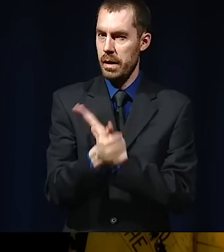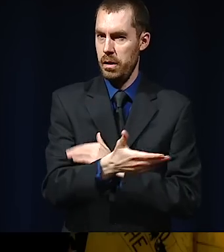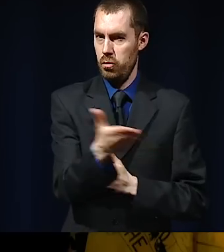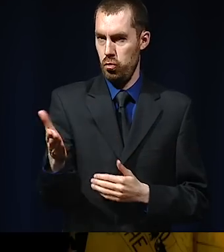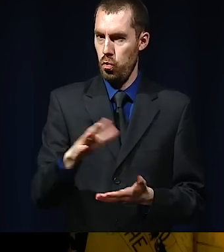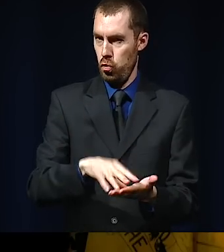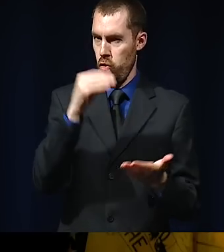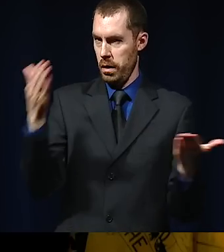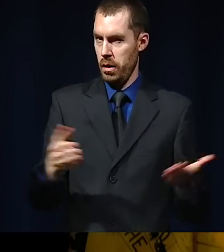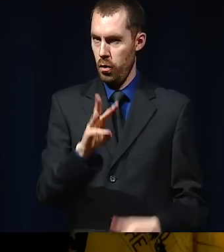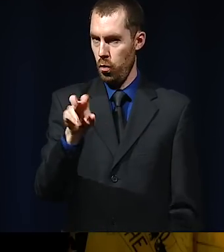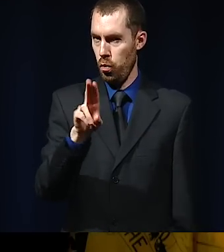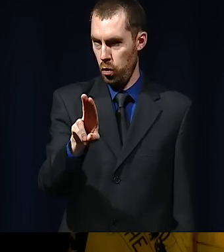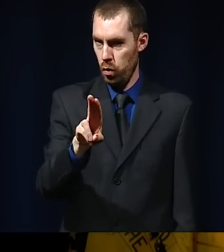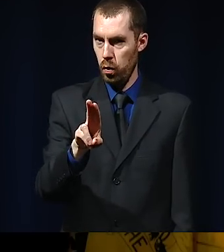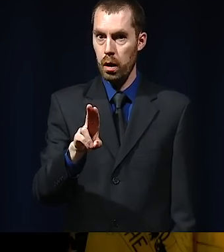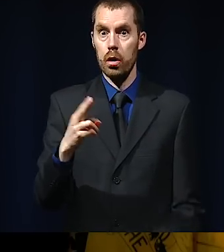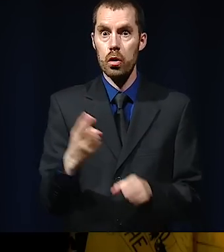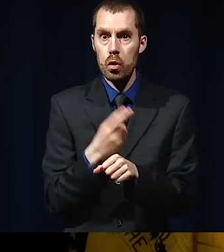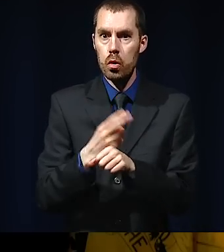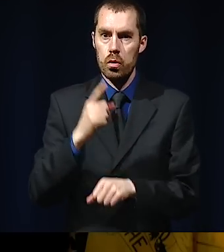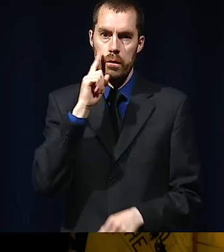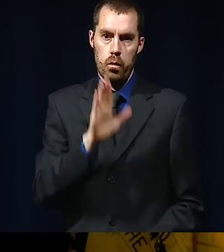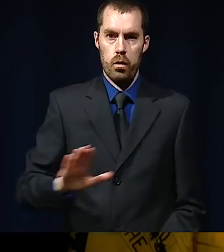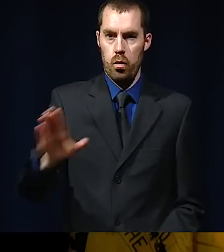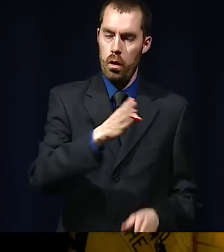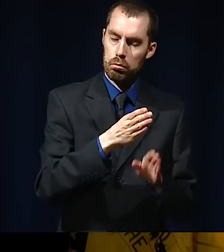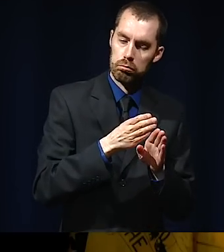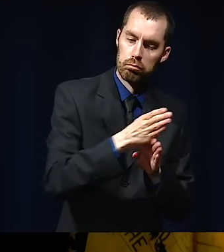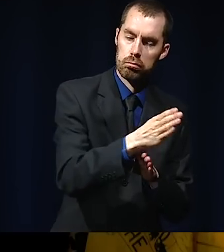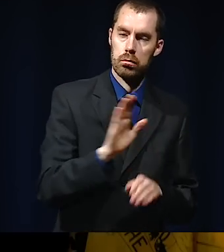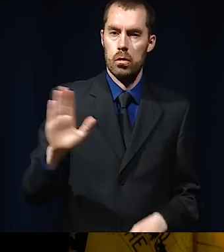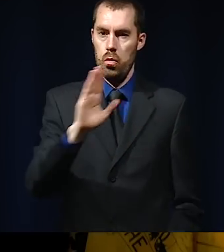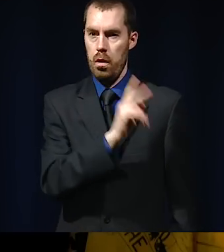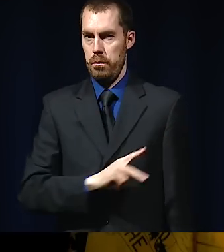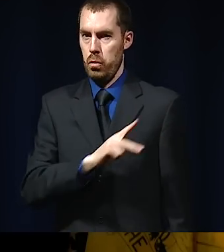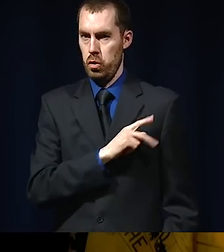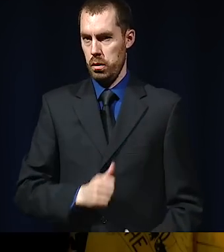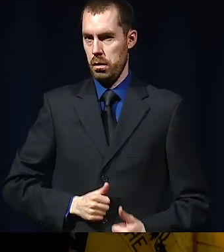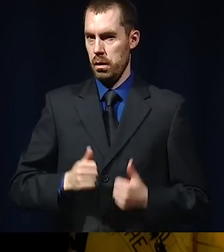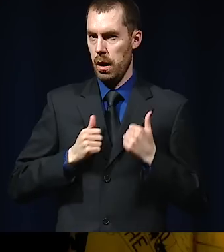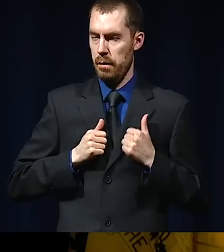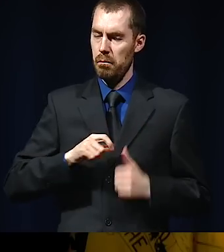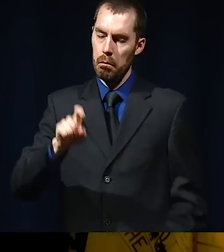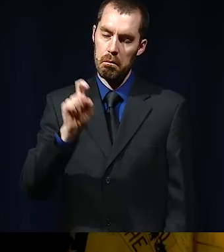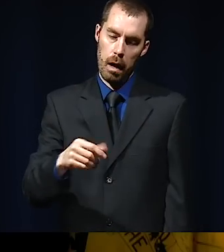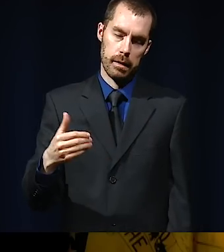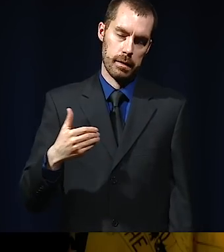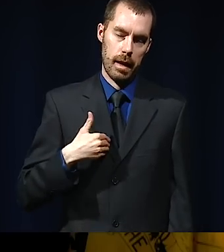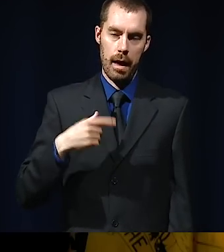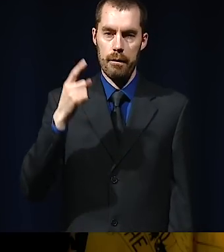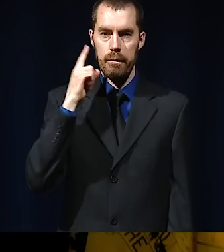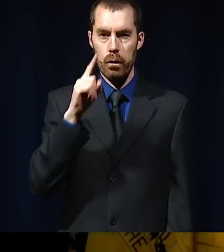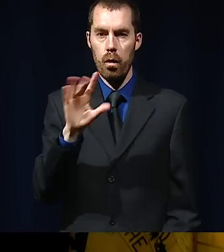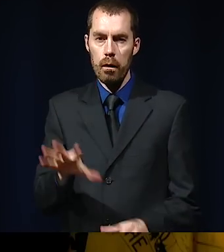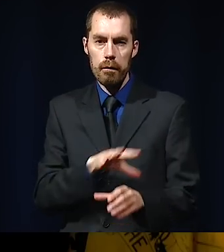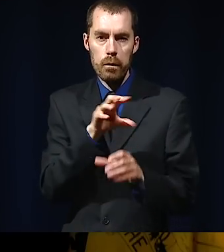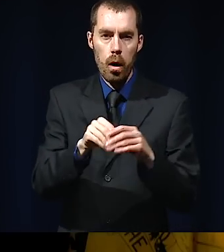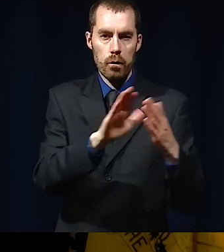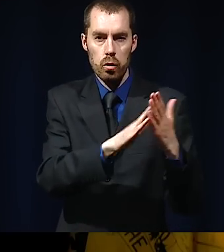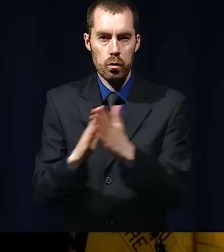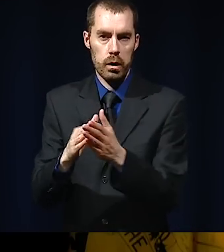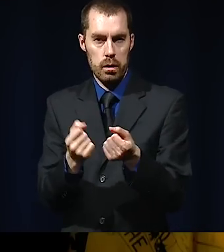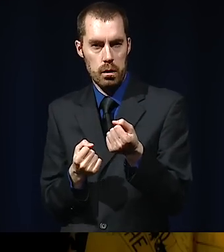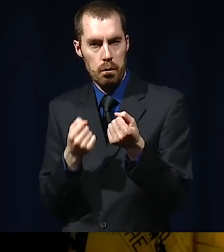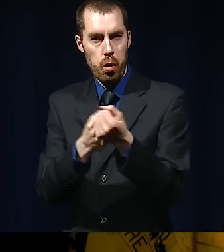will be invaluable in your careers and your personal lives. It will be invaluable in your communities as you participate as a global citizen.